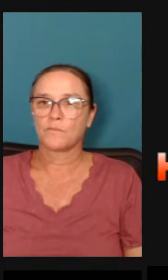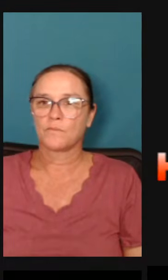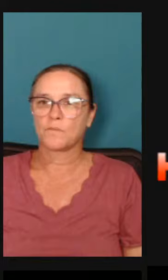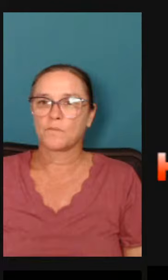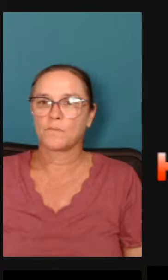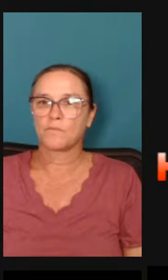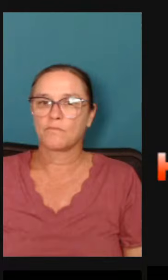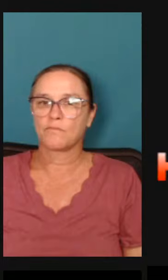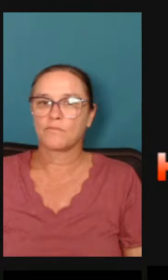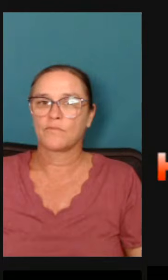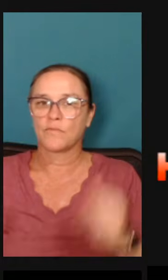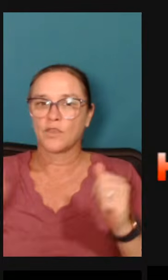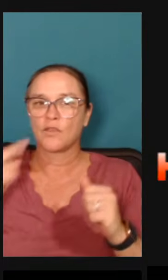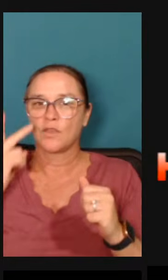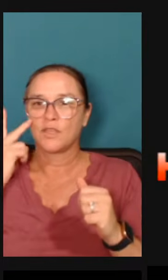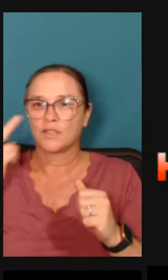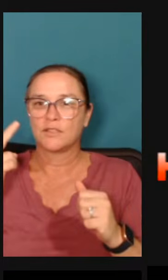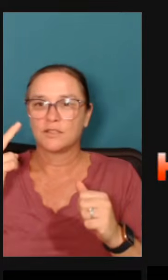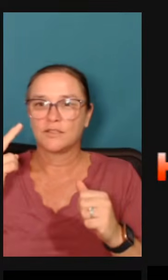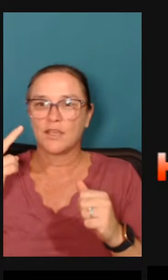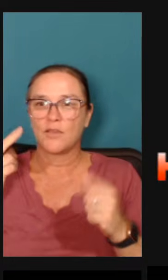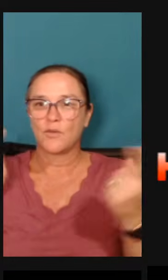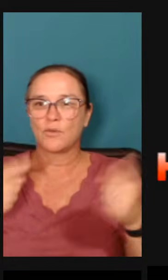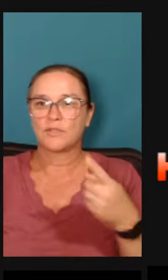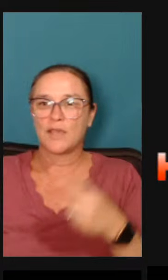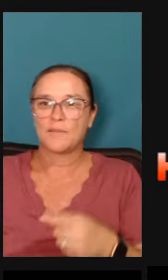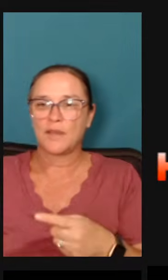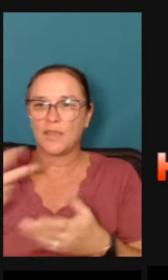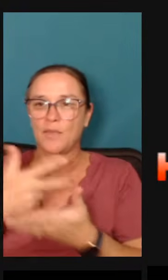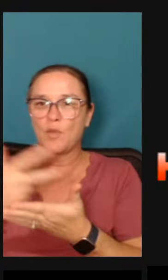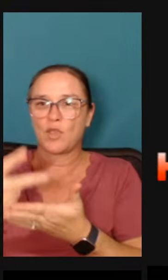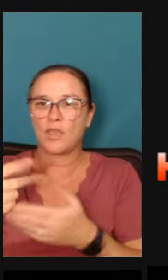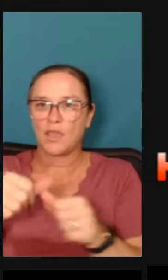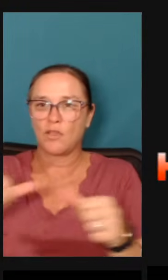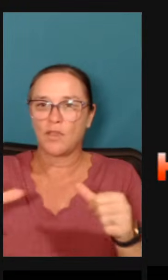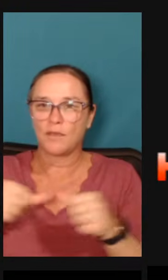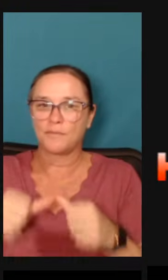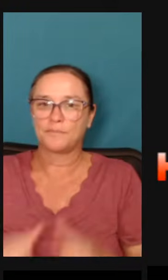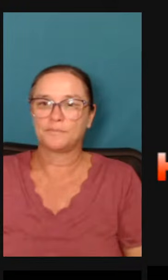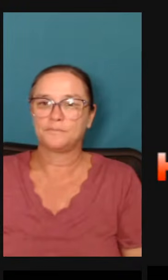And you can see what it was like at the Devastation Trail parking lot here.